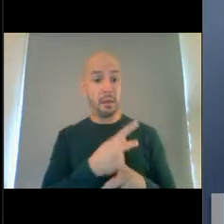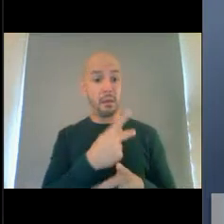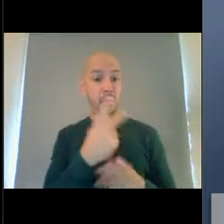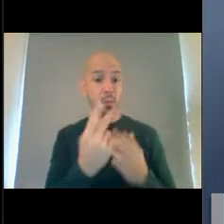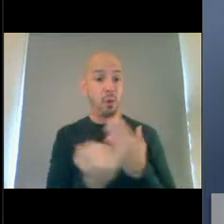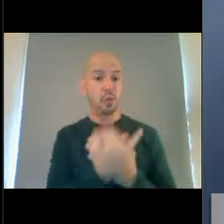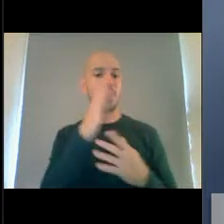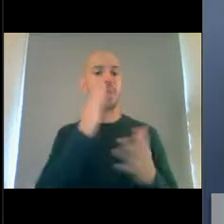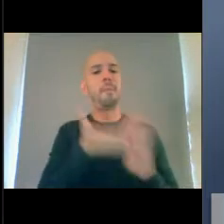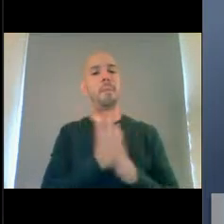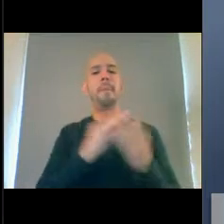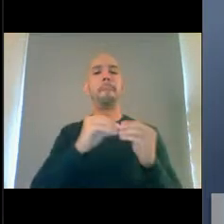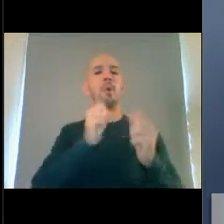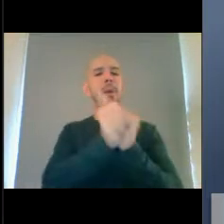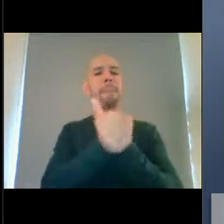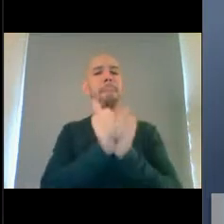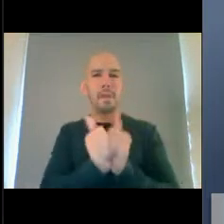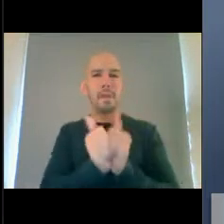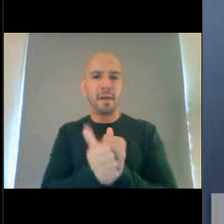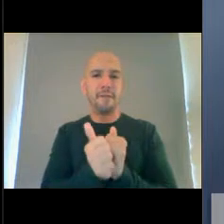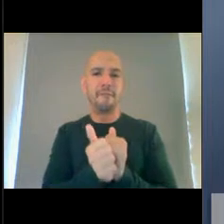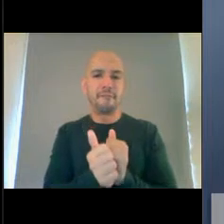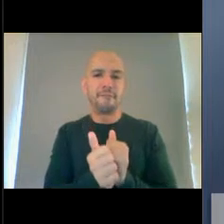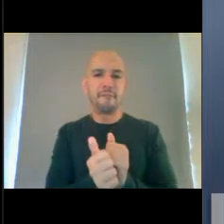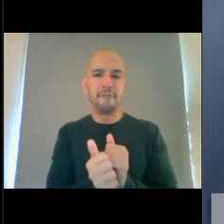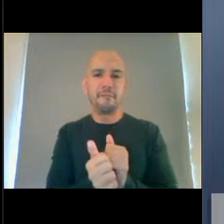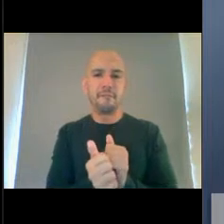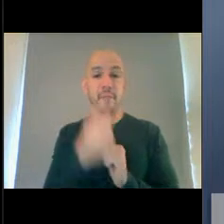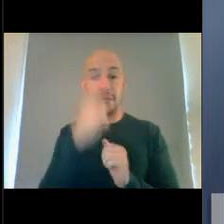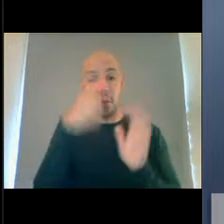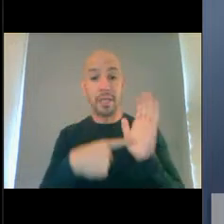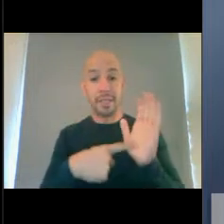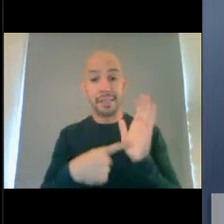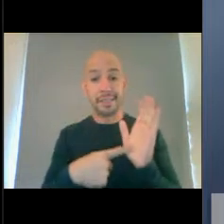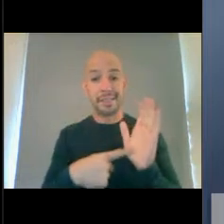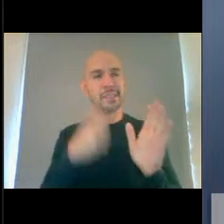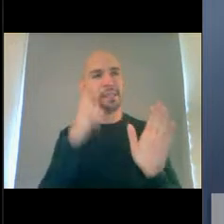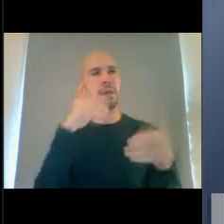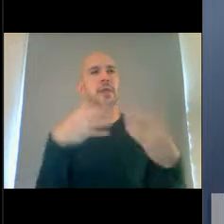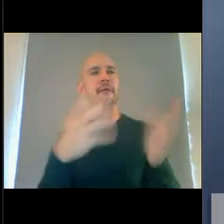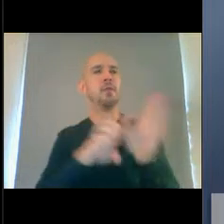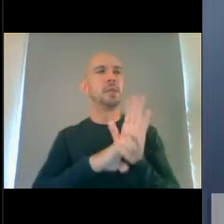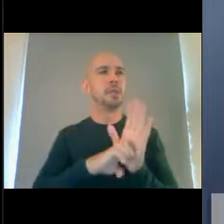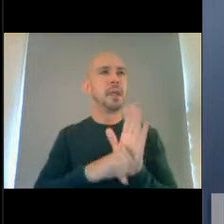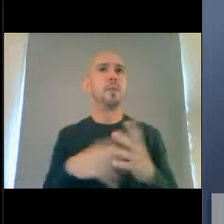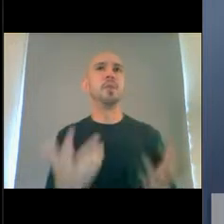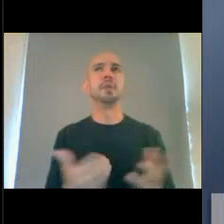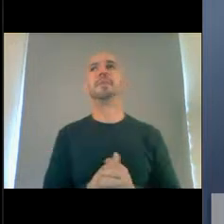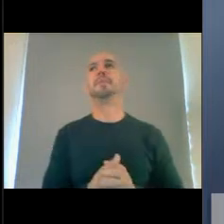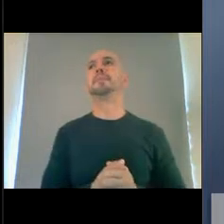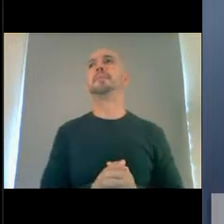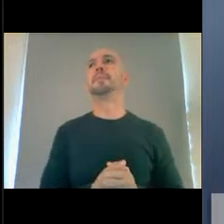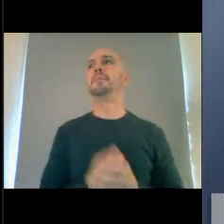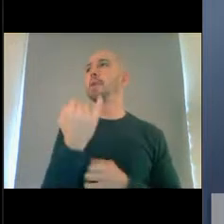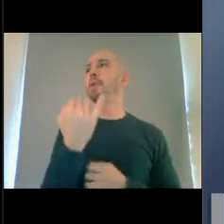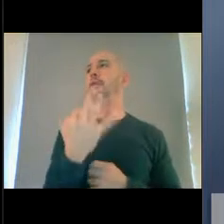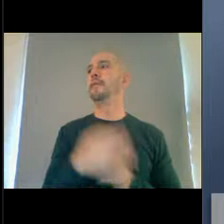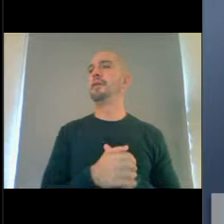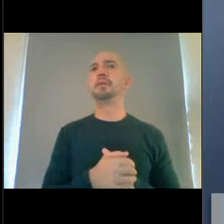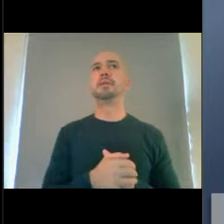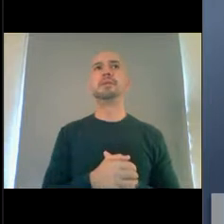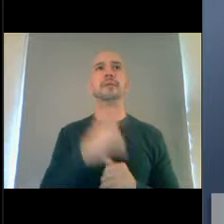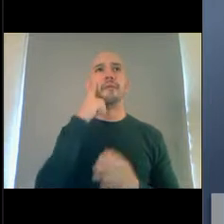competitive if it includes those components uh for instance just just to give you an example um you know if in